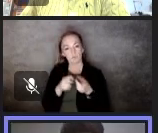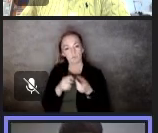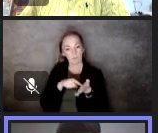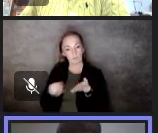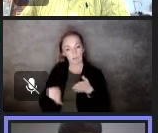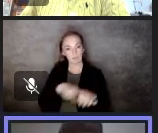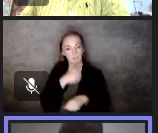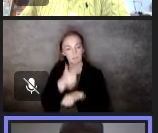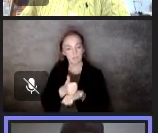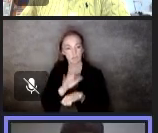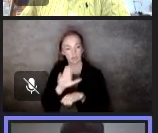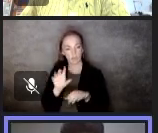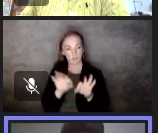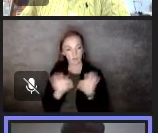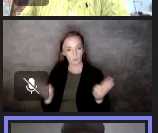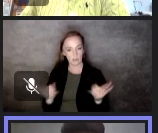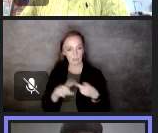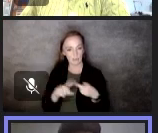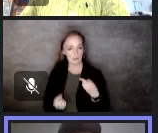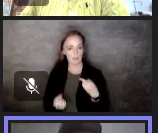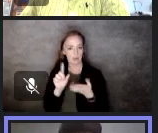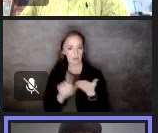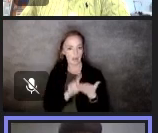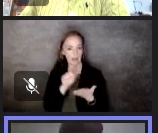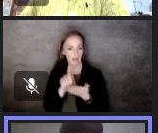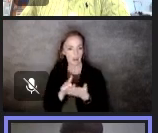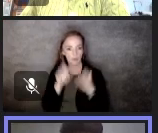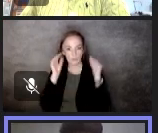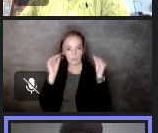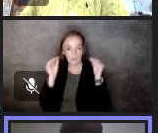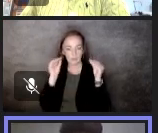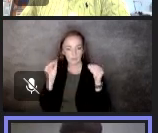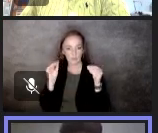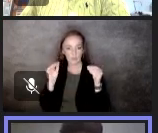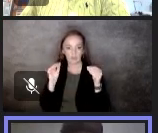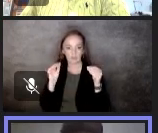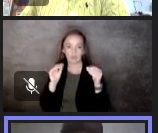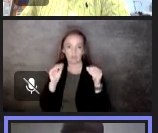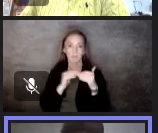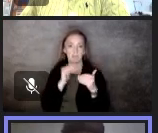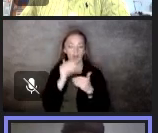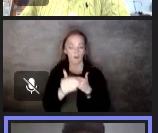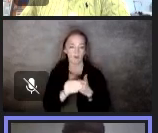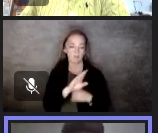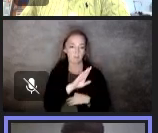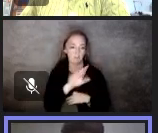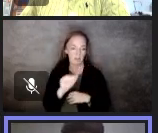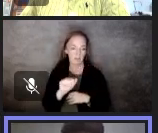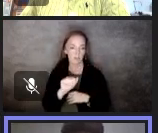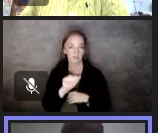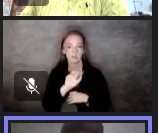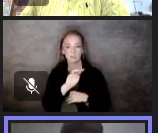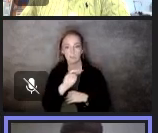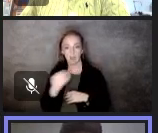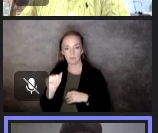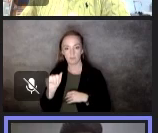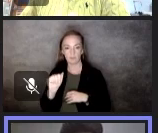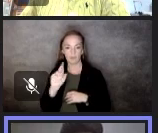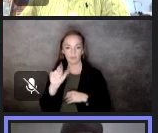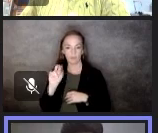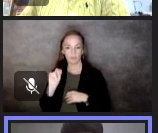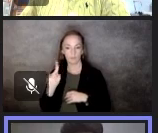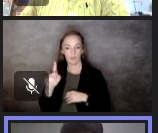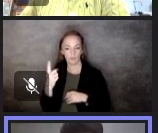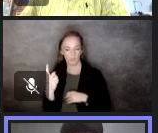your degrees and how many hours you have beyond the bachelor's and the master's and the rank 1. So I think that's one thing that can